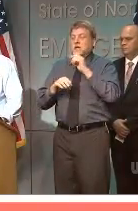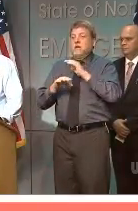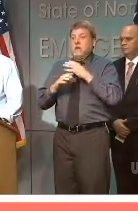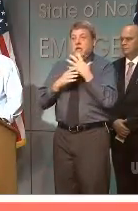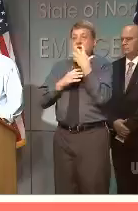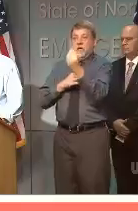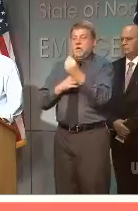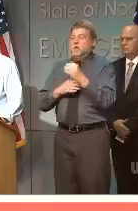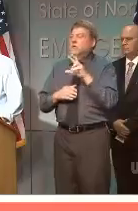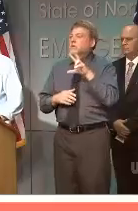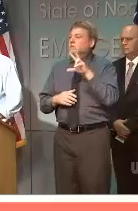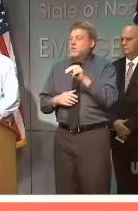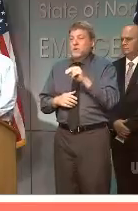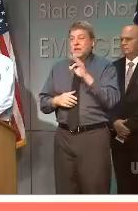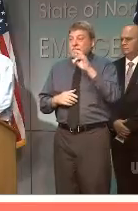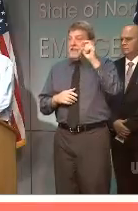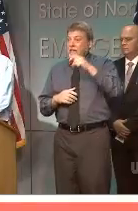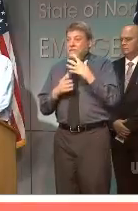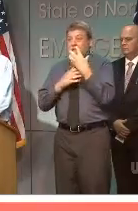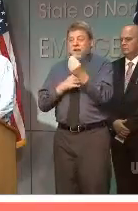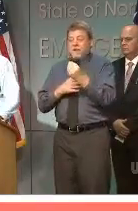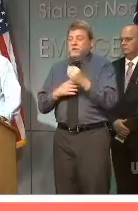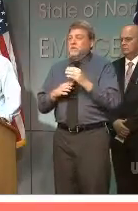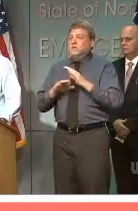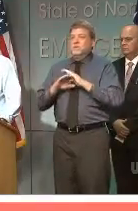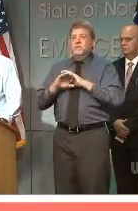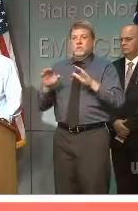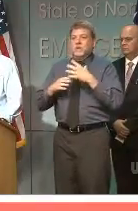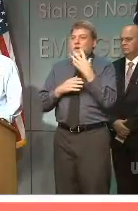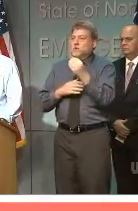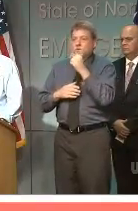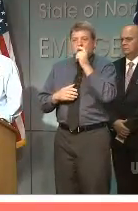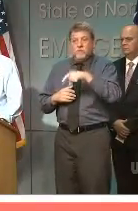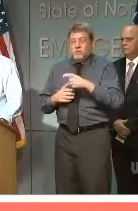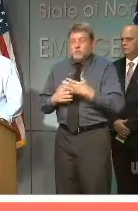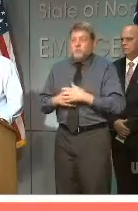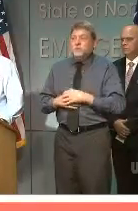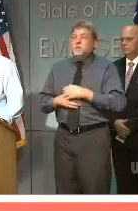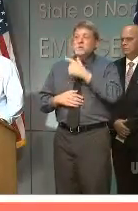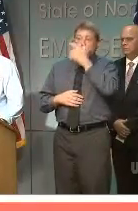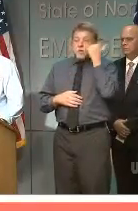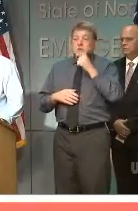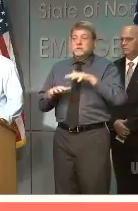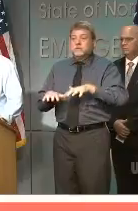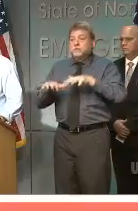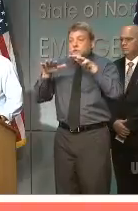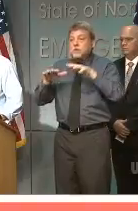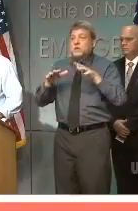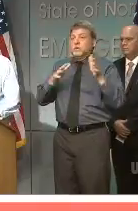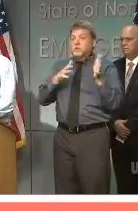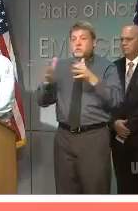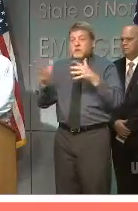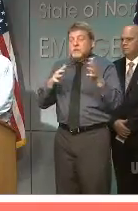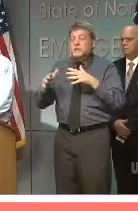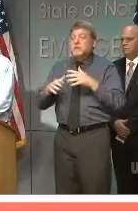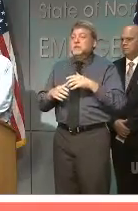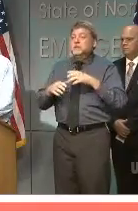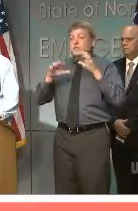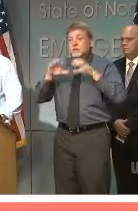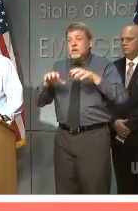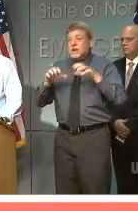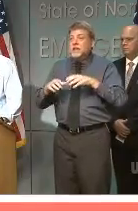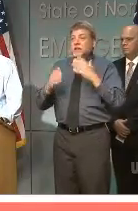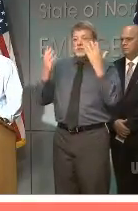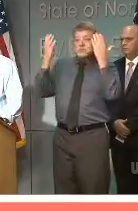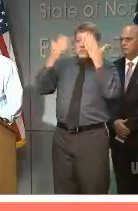with landslides in our mountains, are making travel difficult and even life-threatening in some areas. And